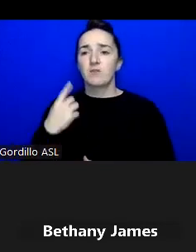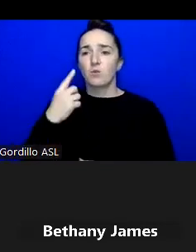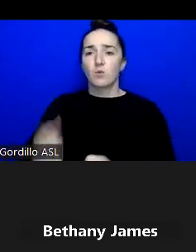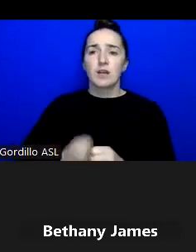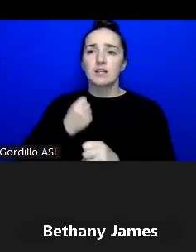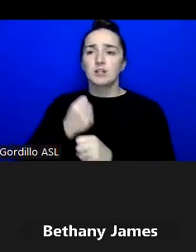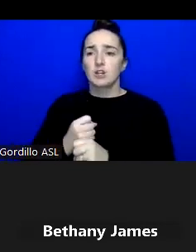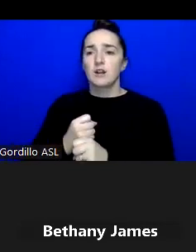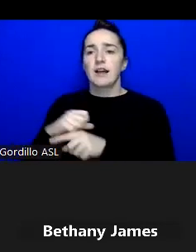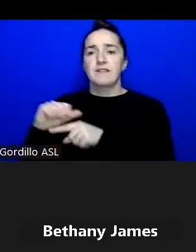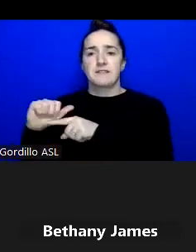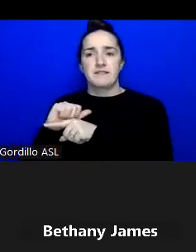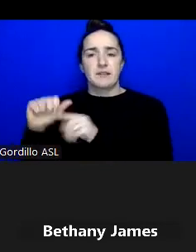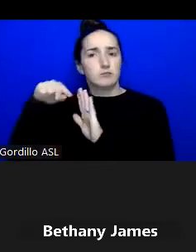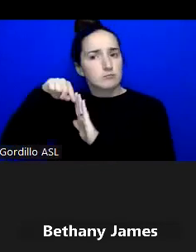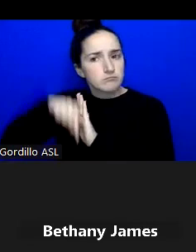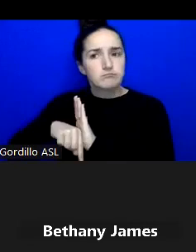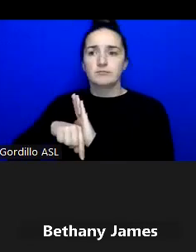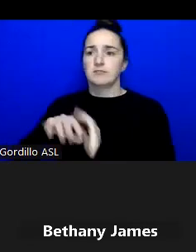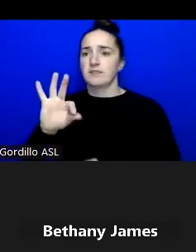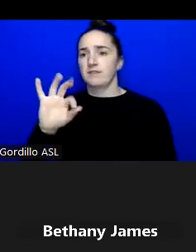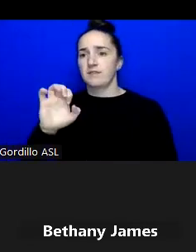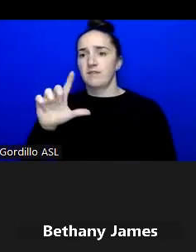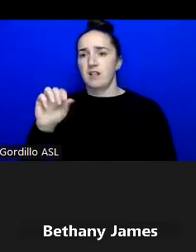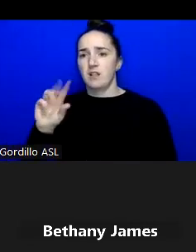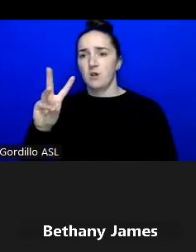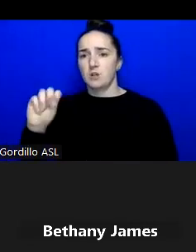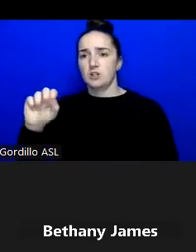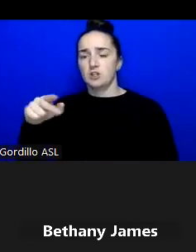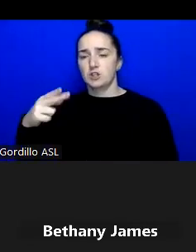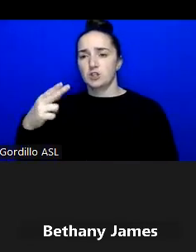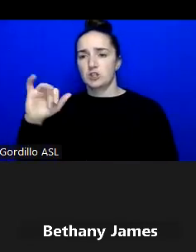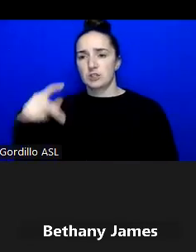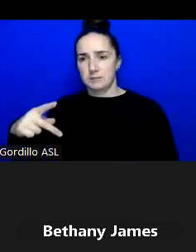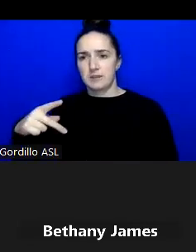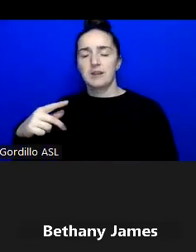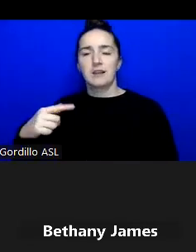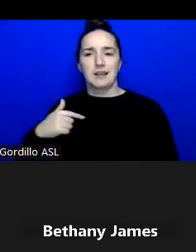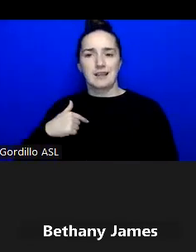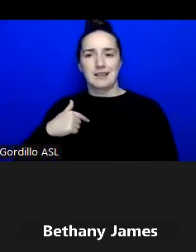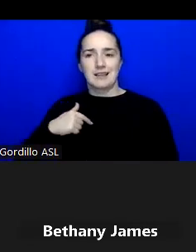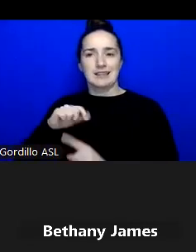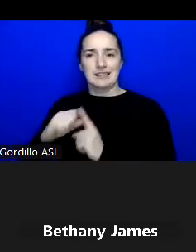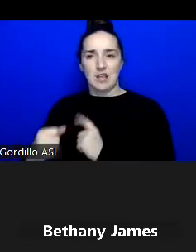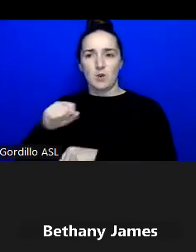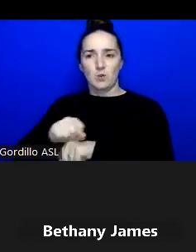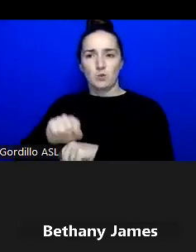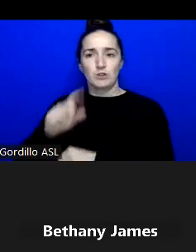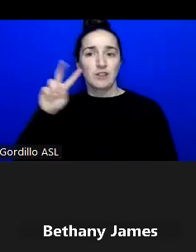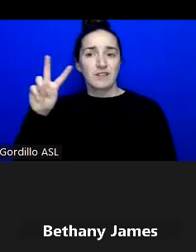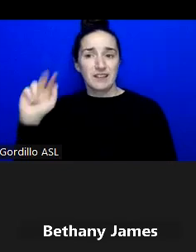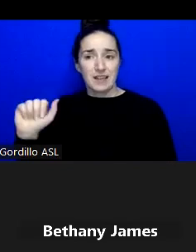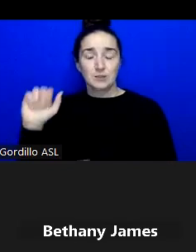intensive year. So you are, really you hit the ground running. In my case, I worked, as Monica mentioned, for the VA, which was a